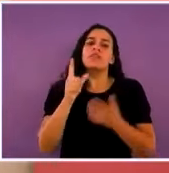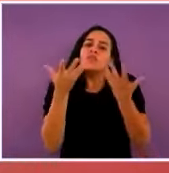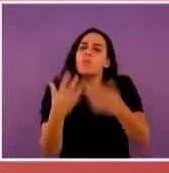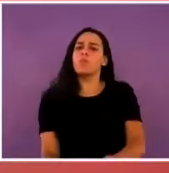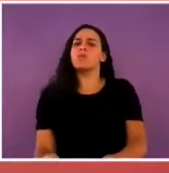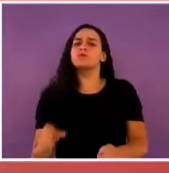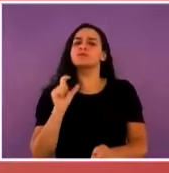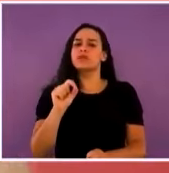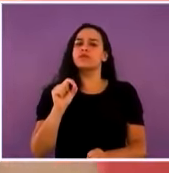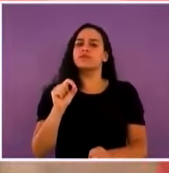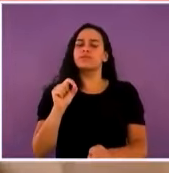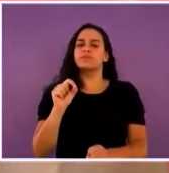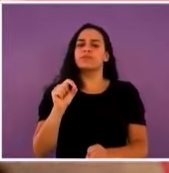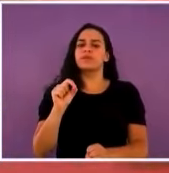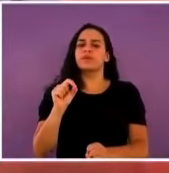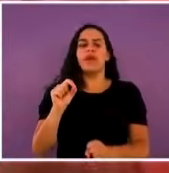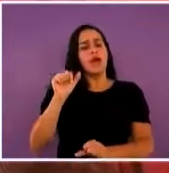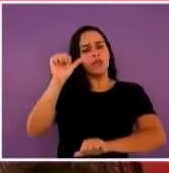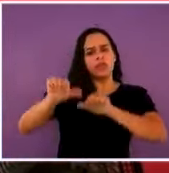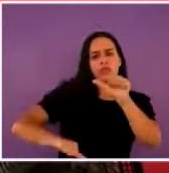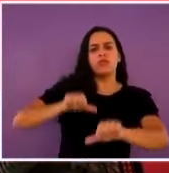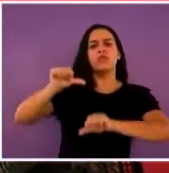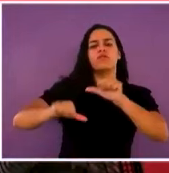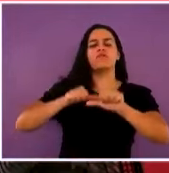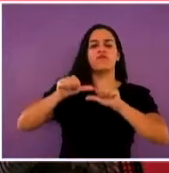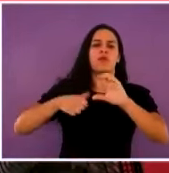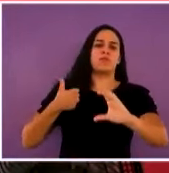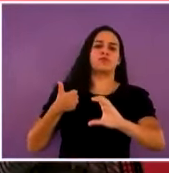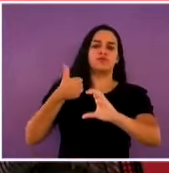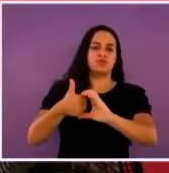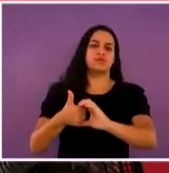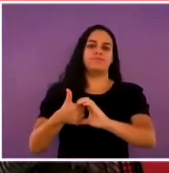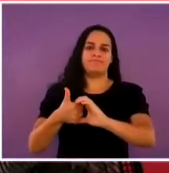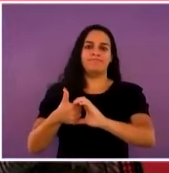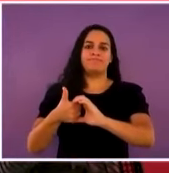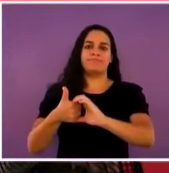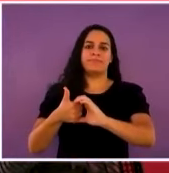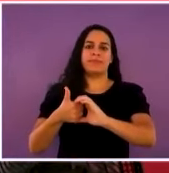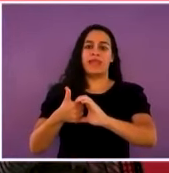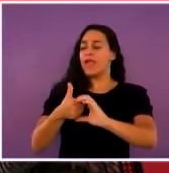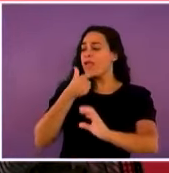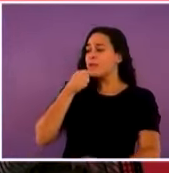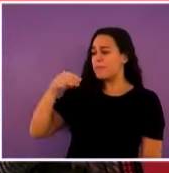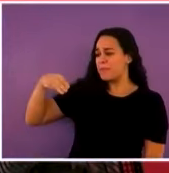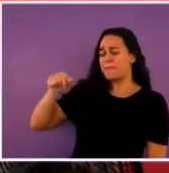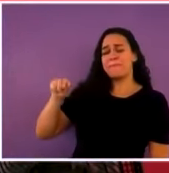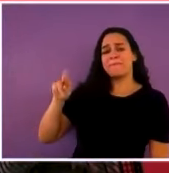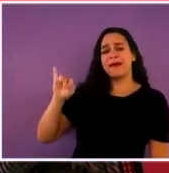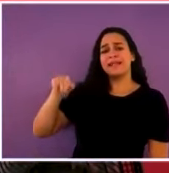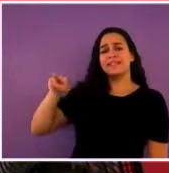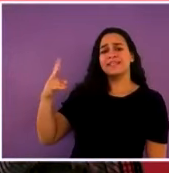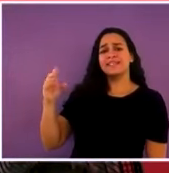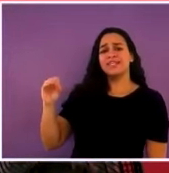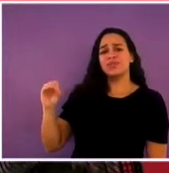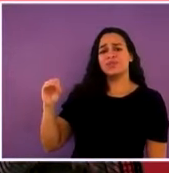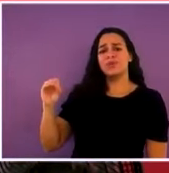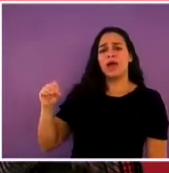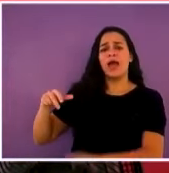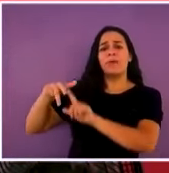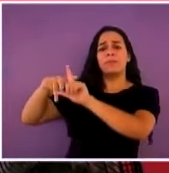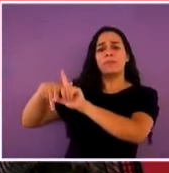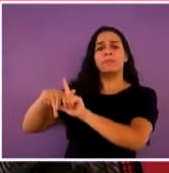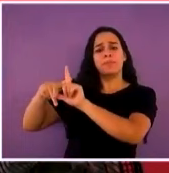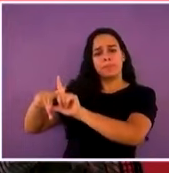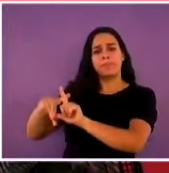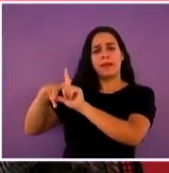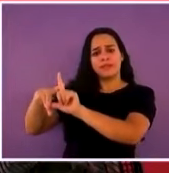He calls Martin Luther the heretic. Ele chama Martinho Lutero o herético. And he calls John Calvin as